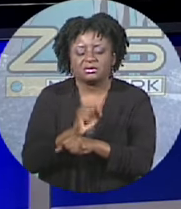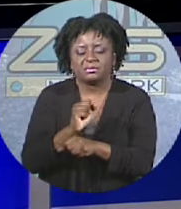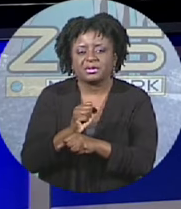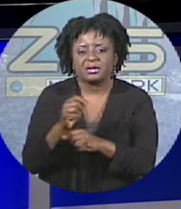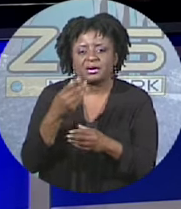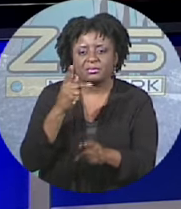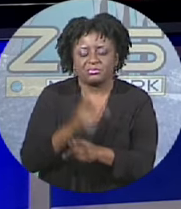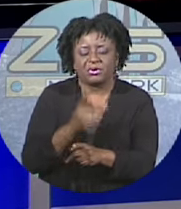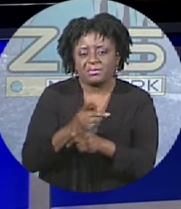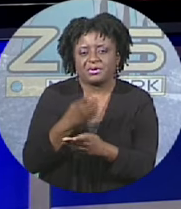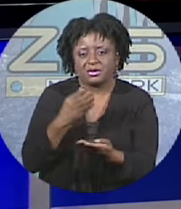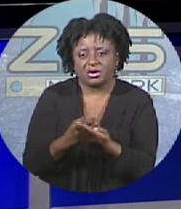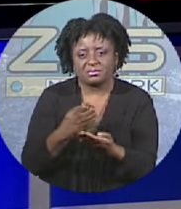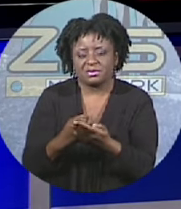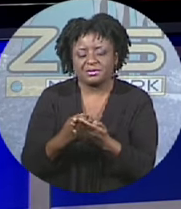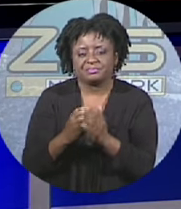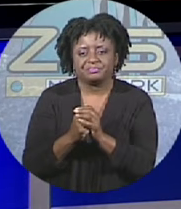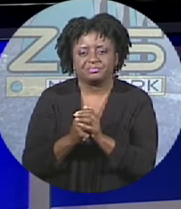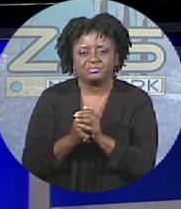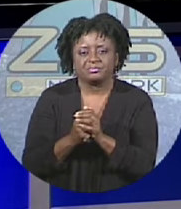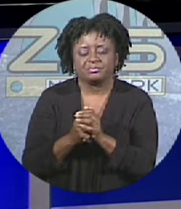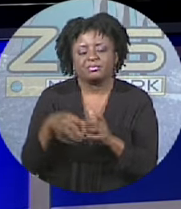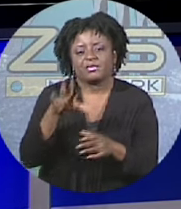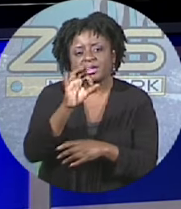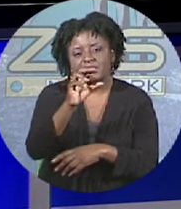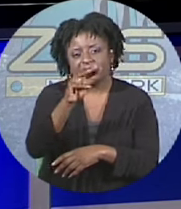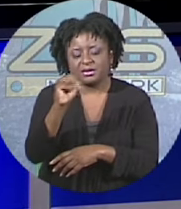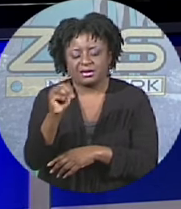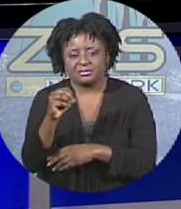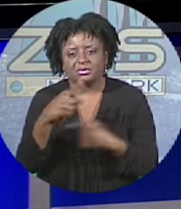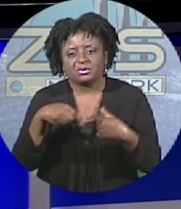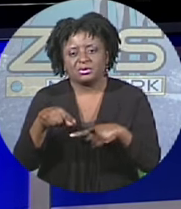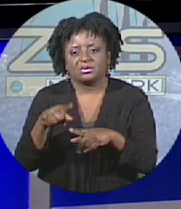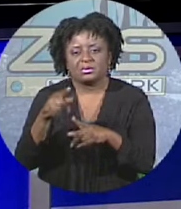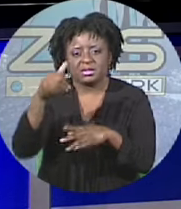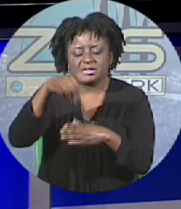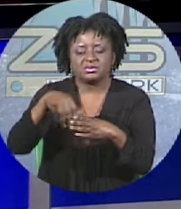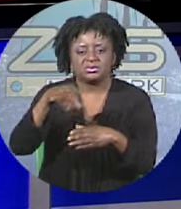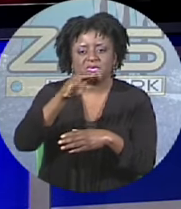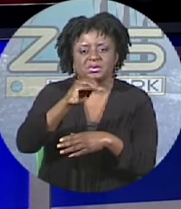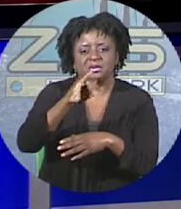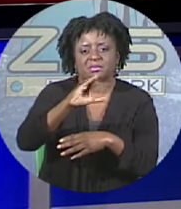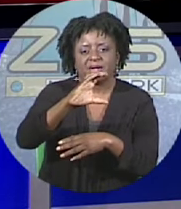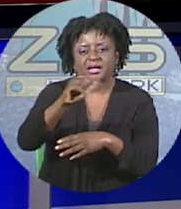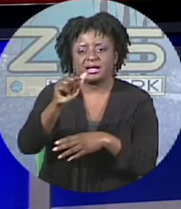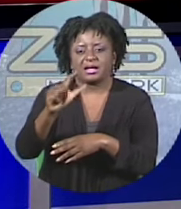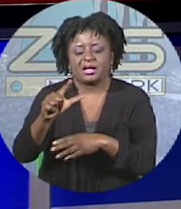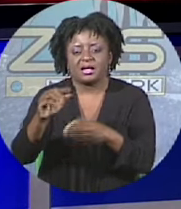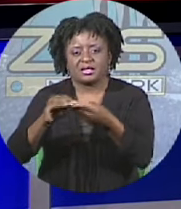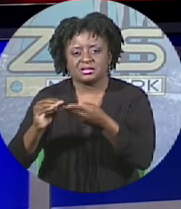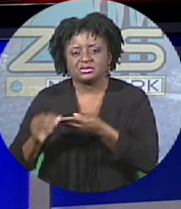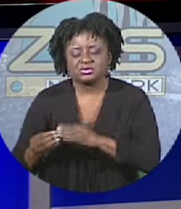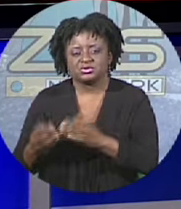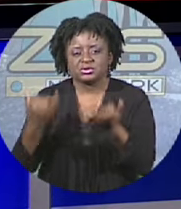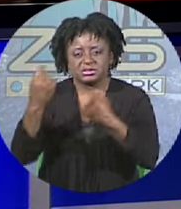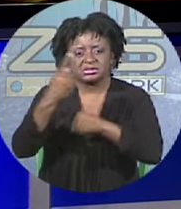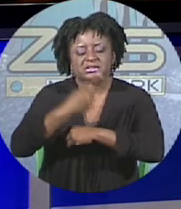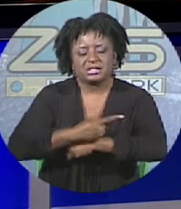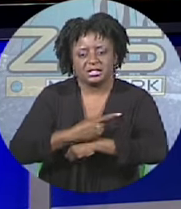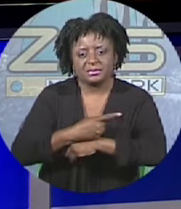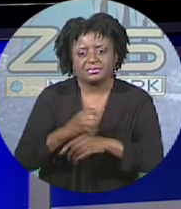Well, still on political news tonight, the Free National Movement headed into the Maikal constituency today. Our Altavis Munnings was